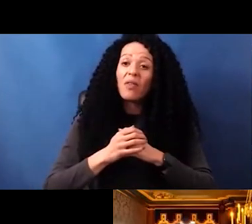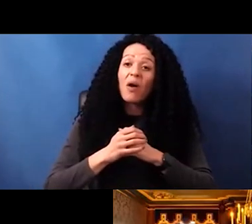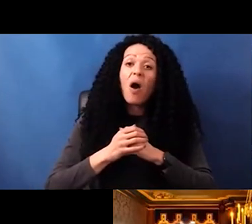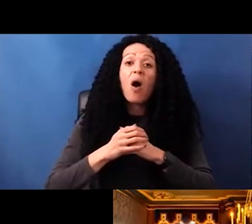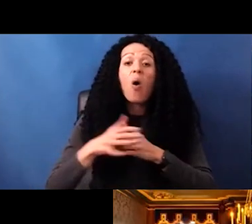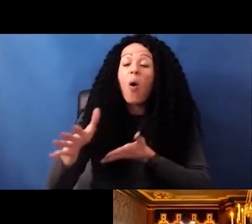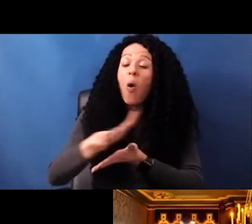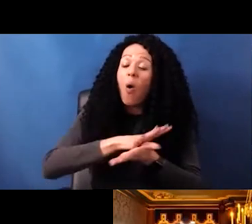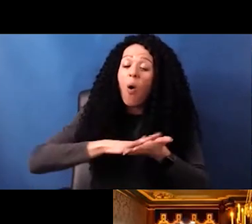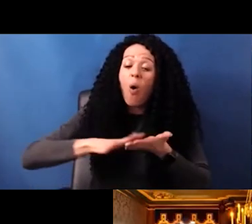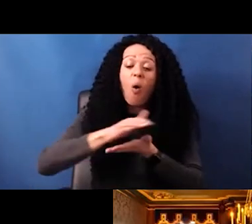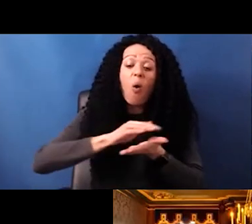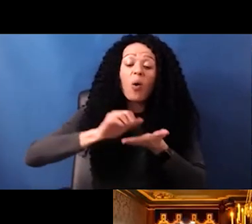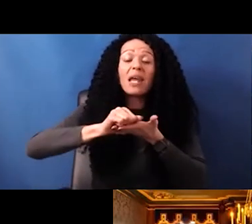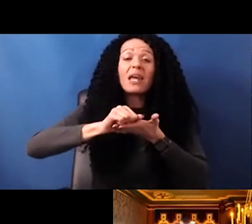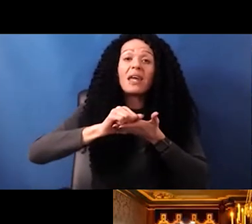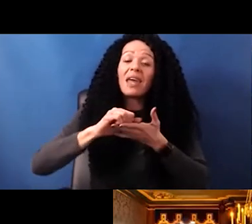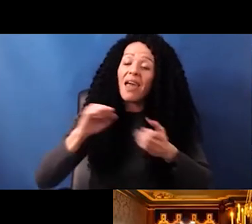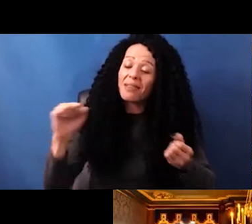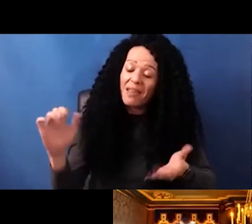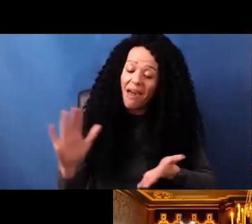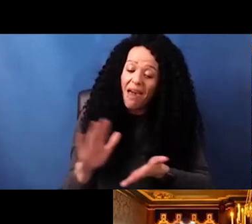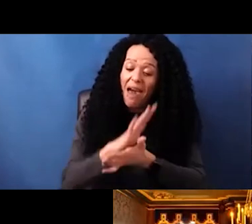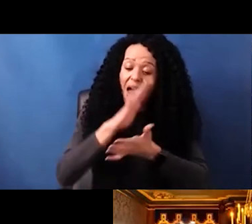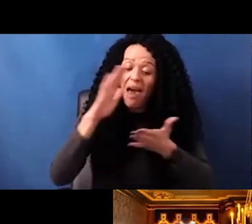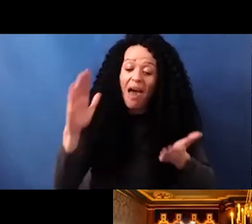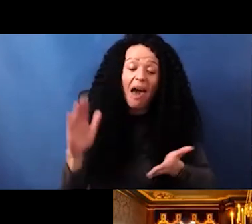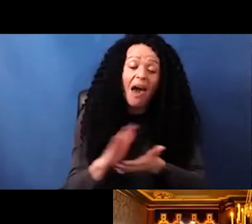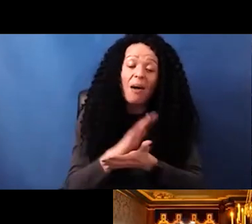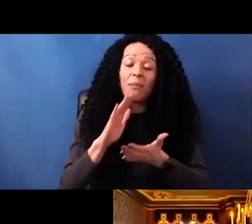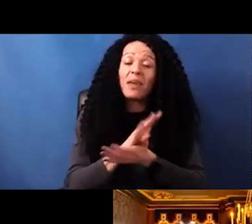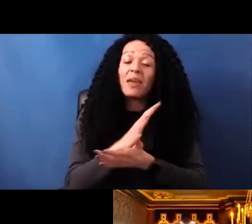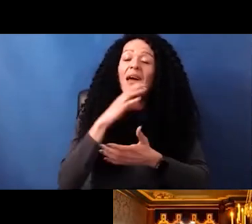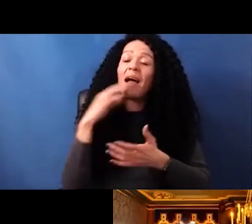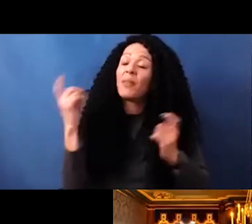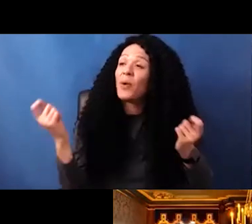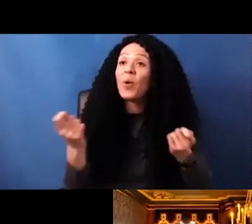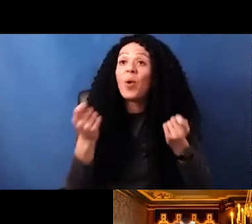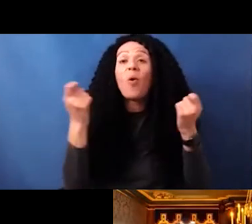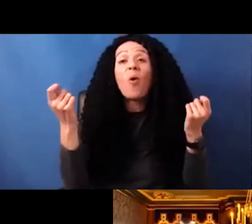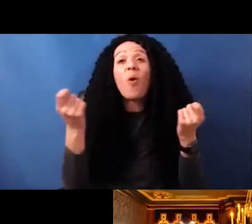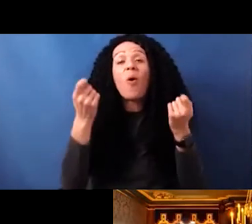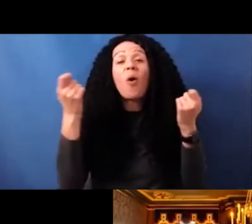the holy and the happy and the